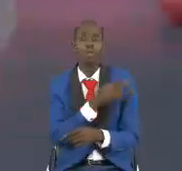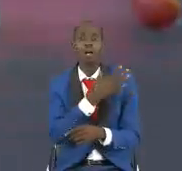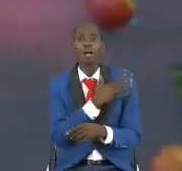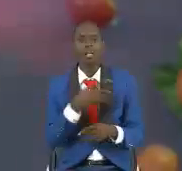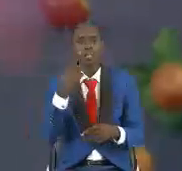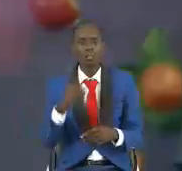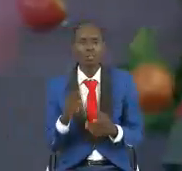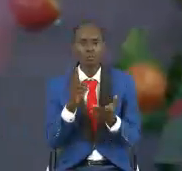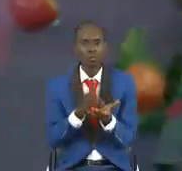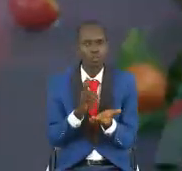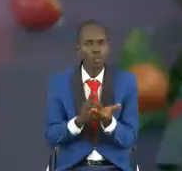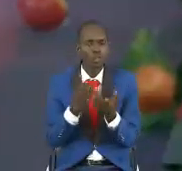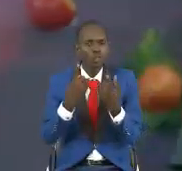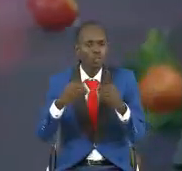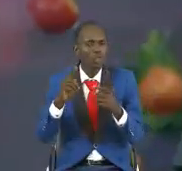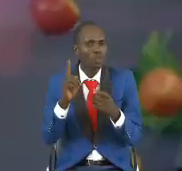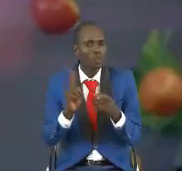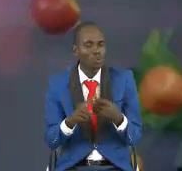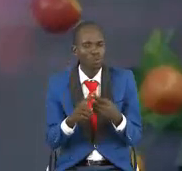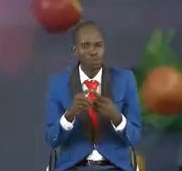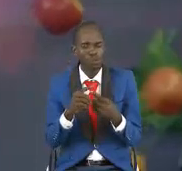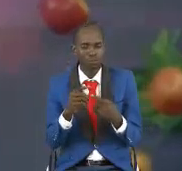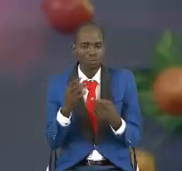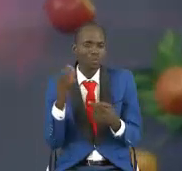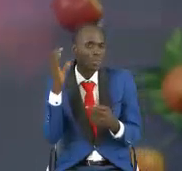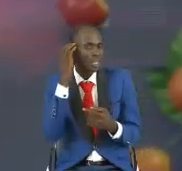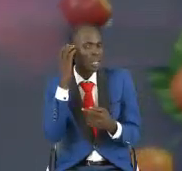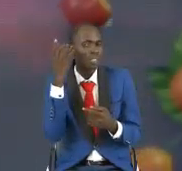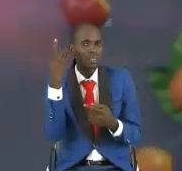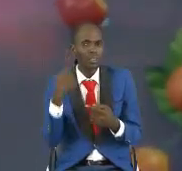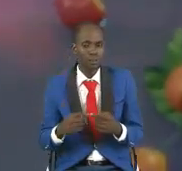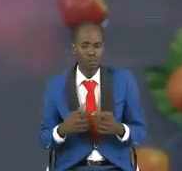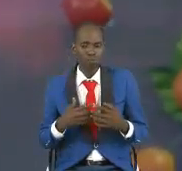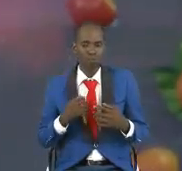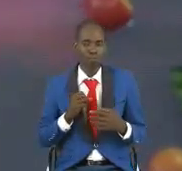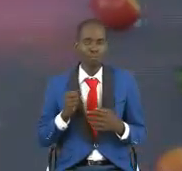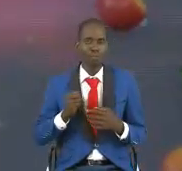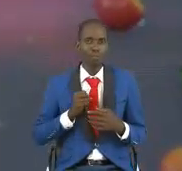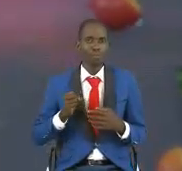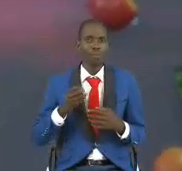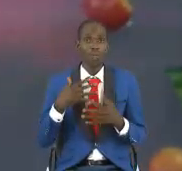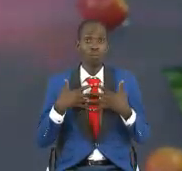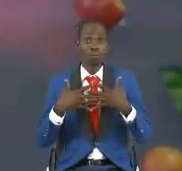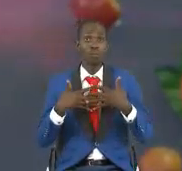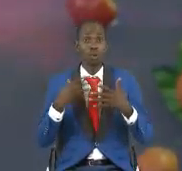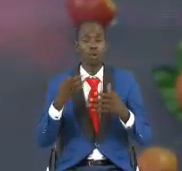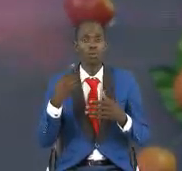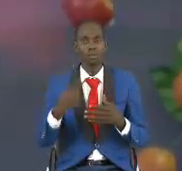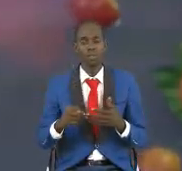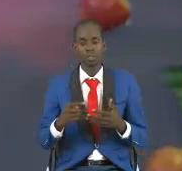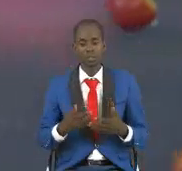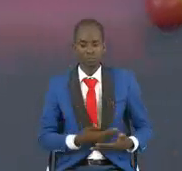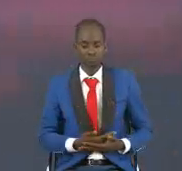tried to hear the beating of the heart, dead. And all they could do was